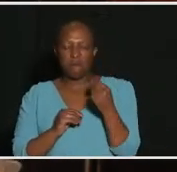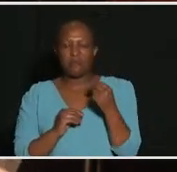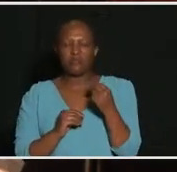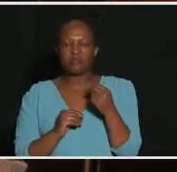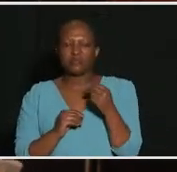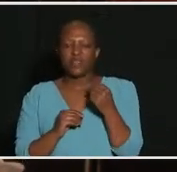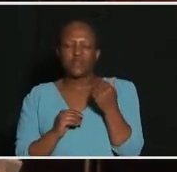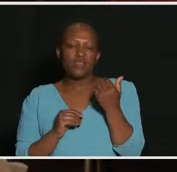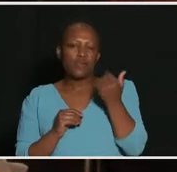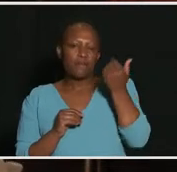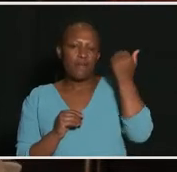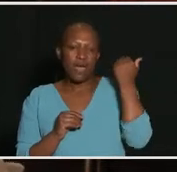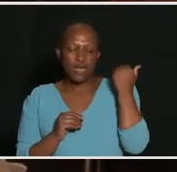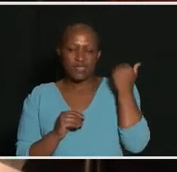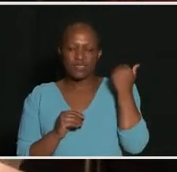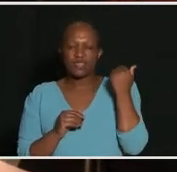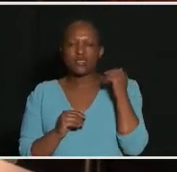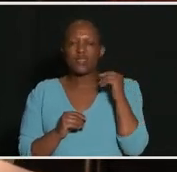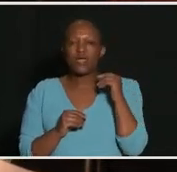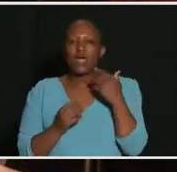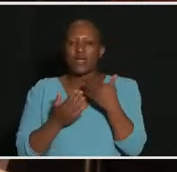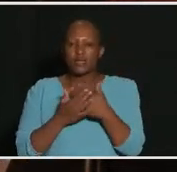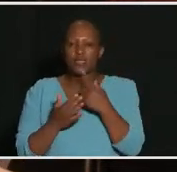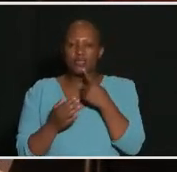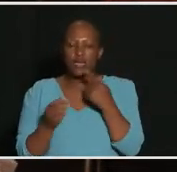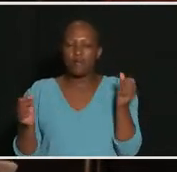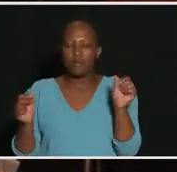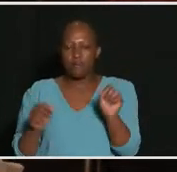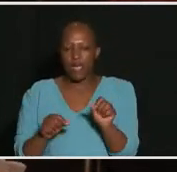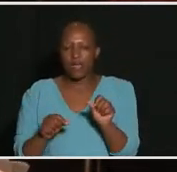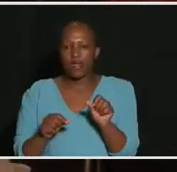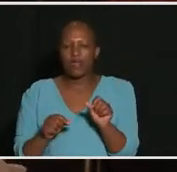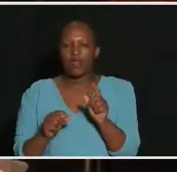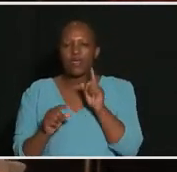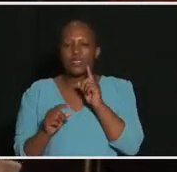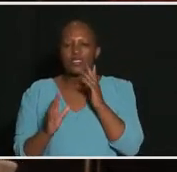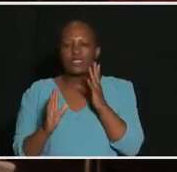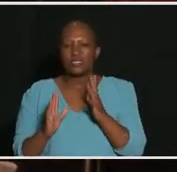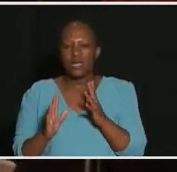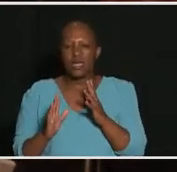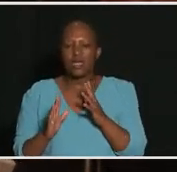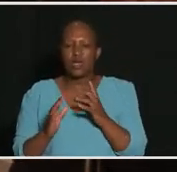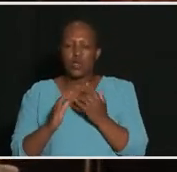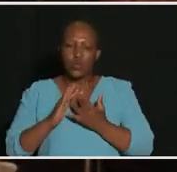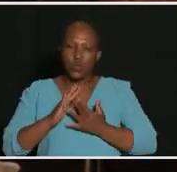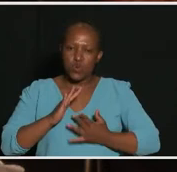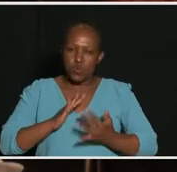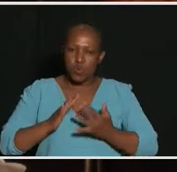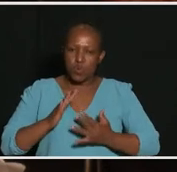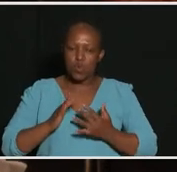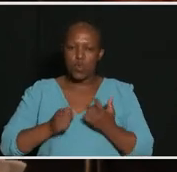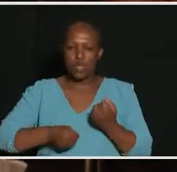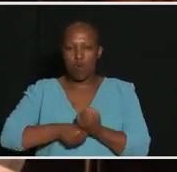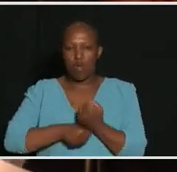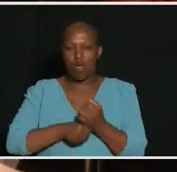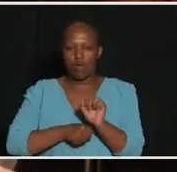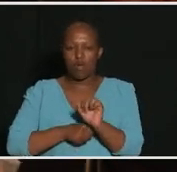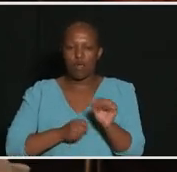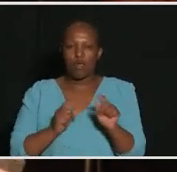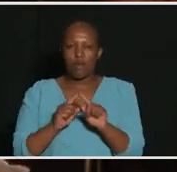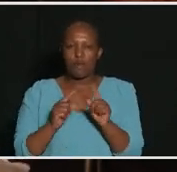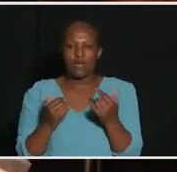I would say may it come back because the Educators in the past they were passionate with their job